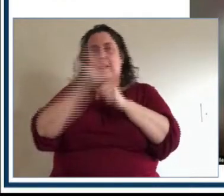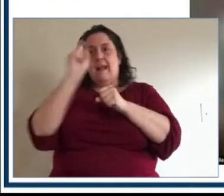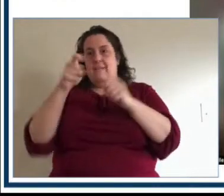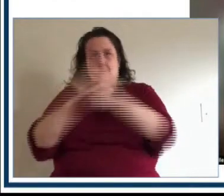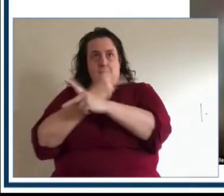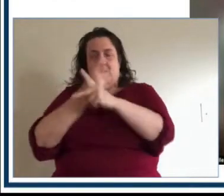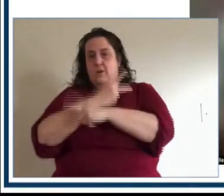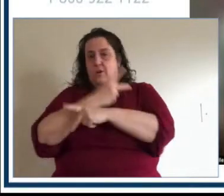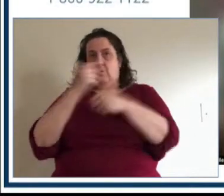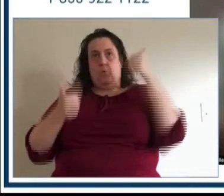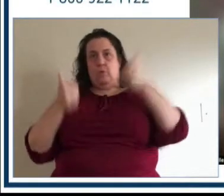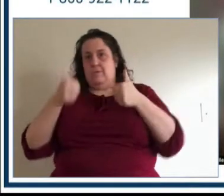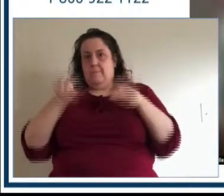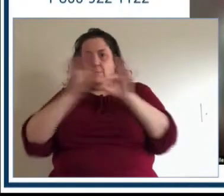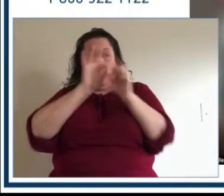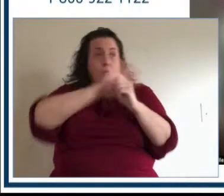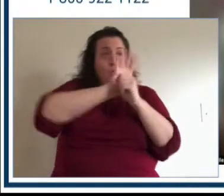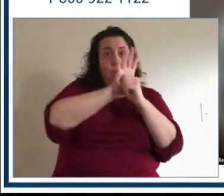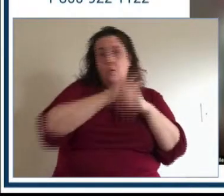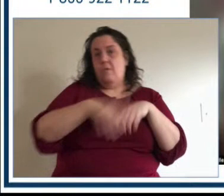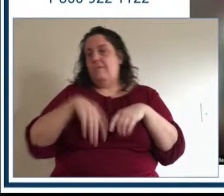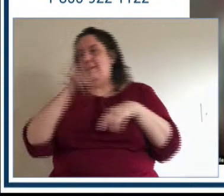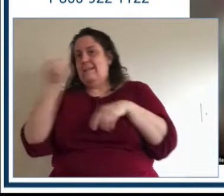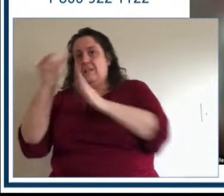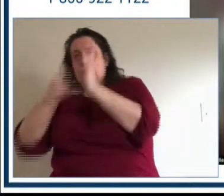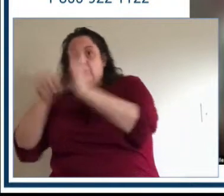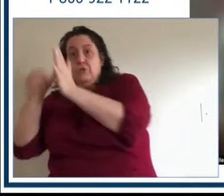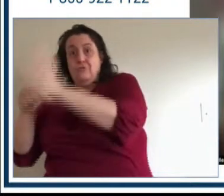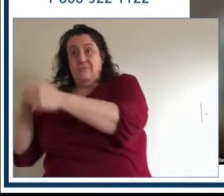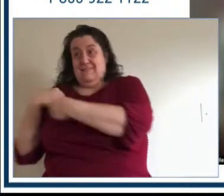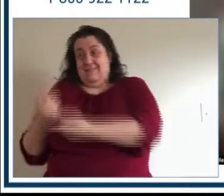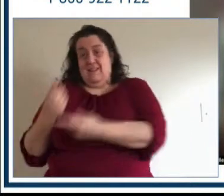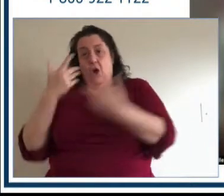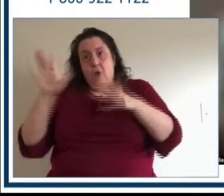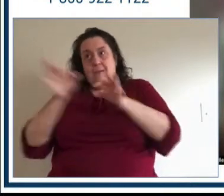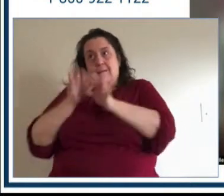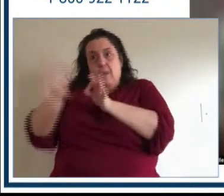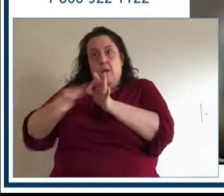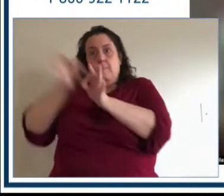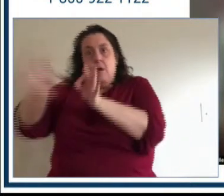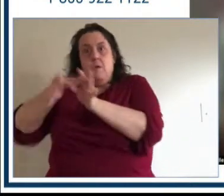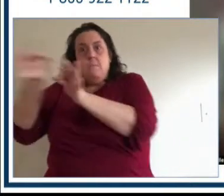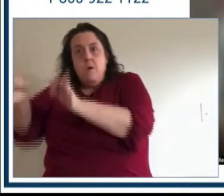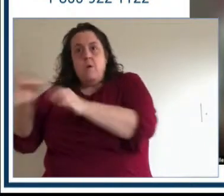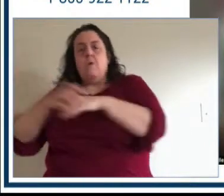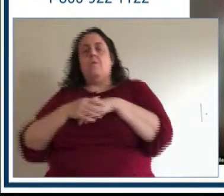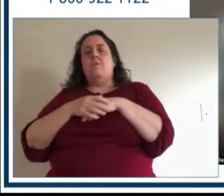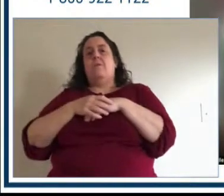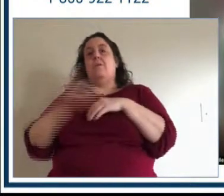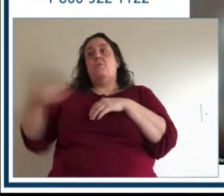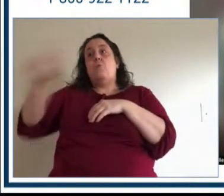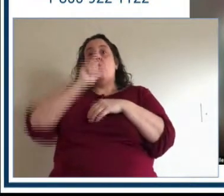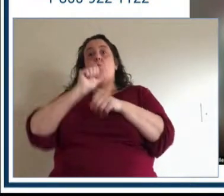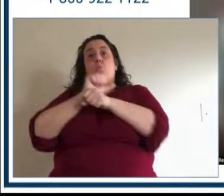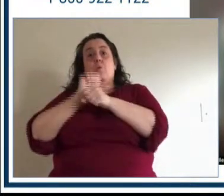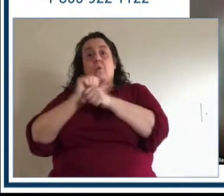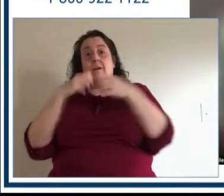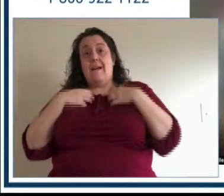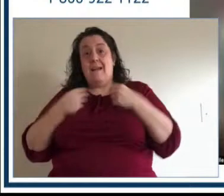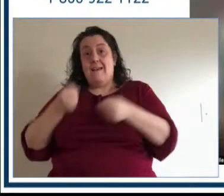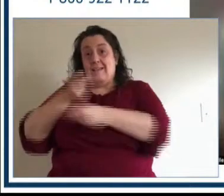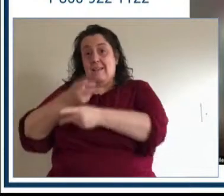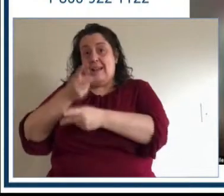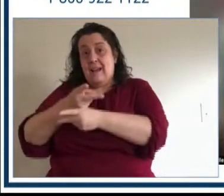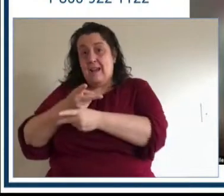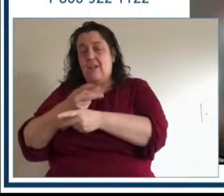and procedures postponed by the last wave earlier this year. Our healthcare workers are tired. They've been